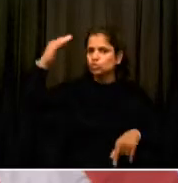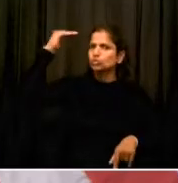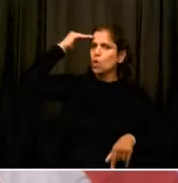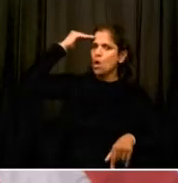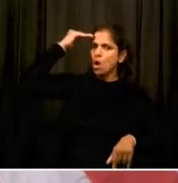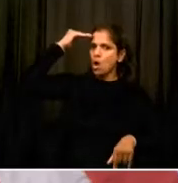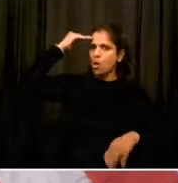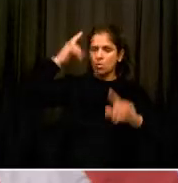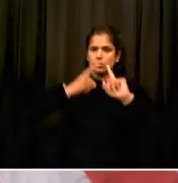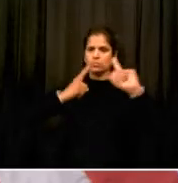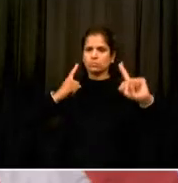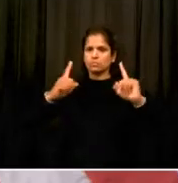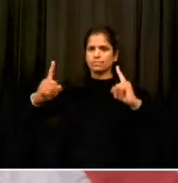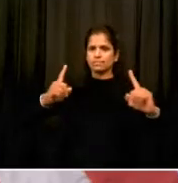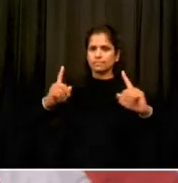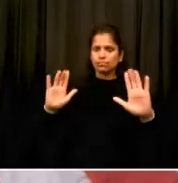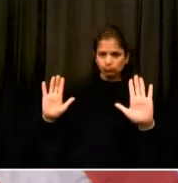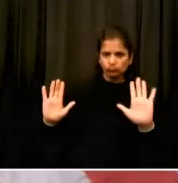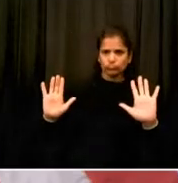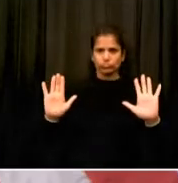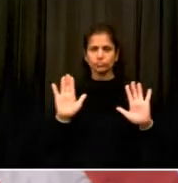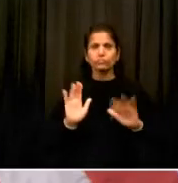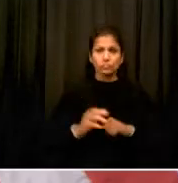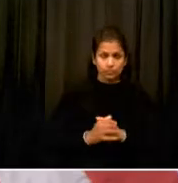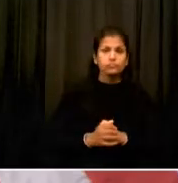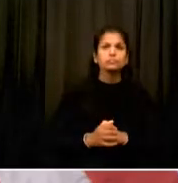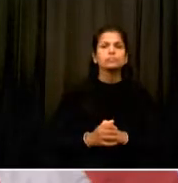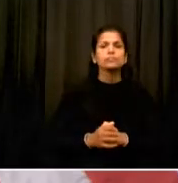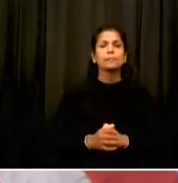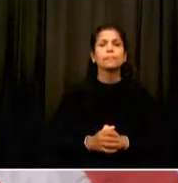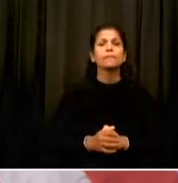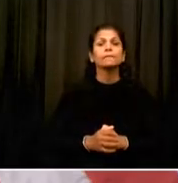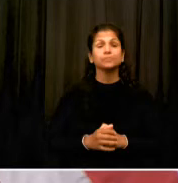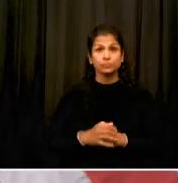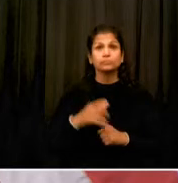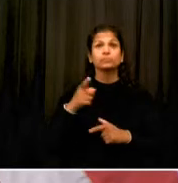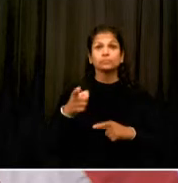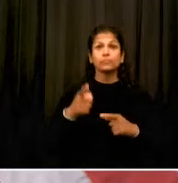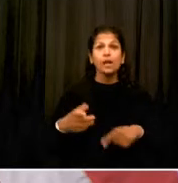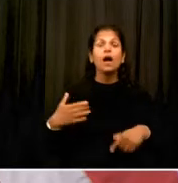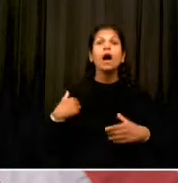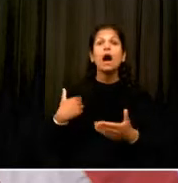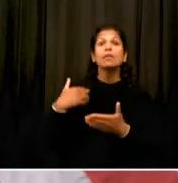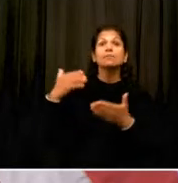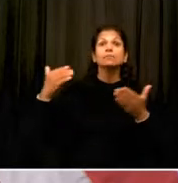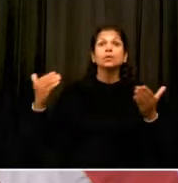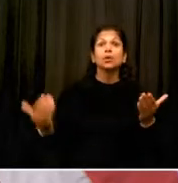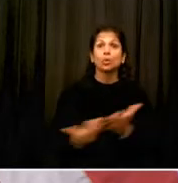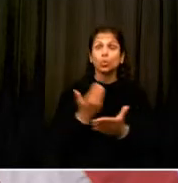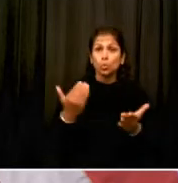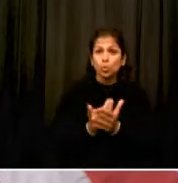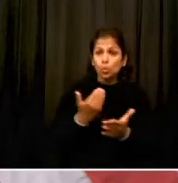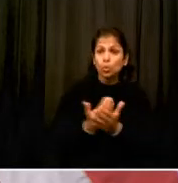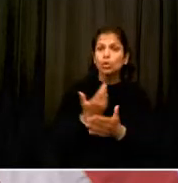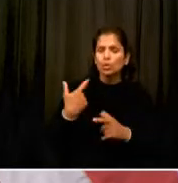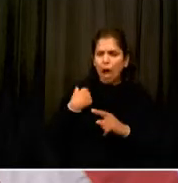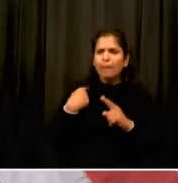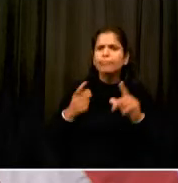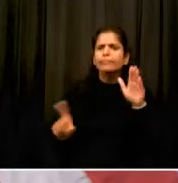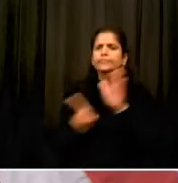through all of those phases of reopening have not had an uptick whatsoever. They've been completely stable. That's good